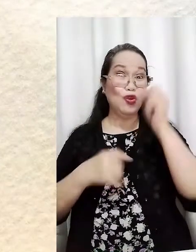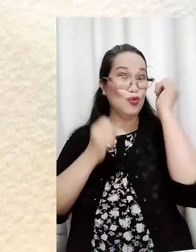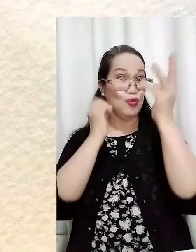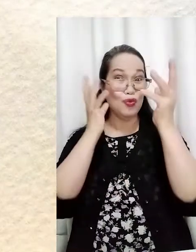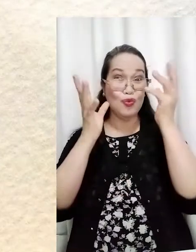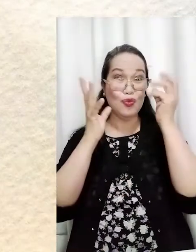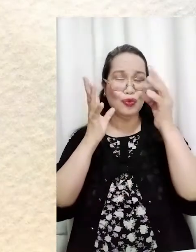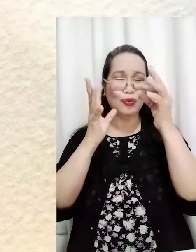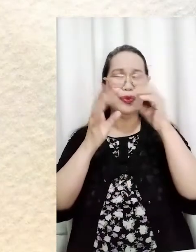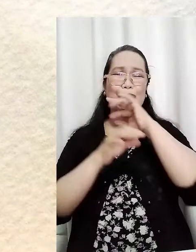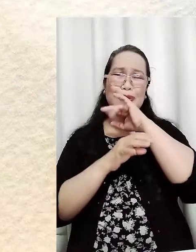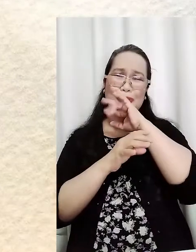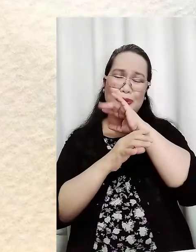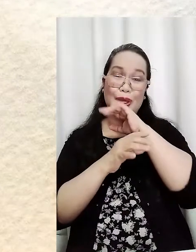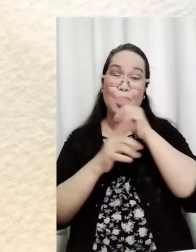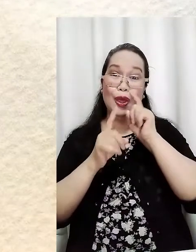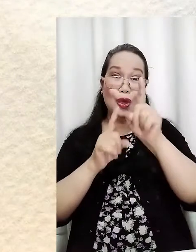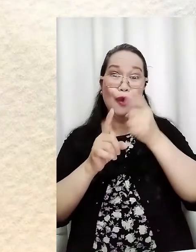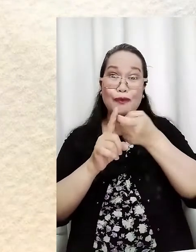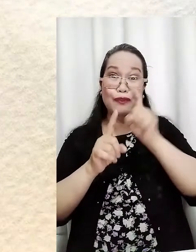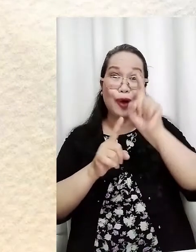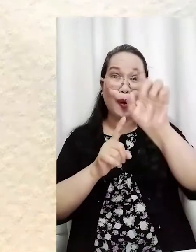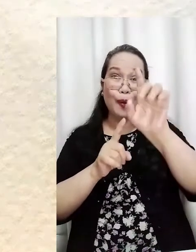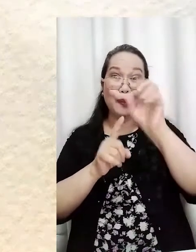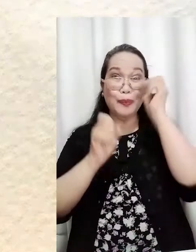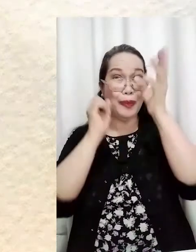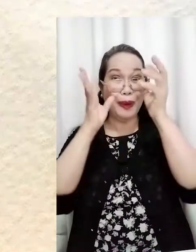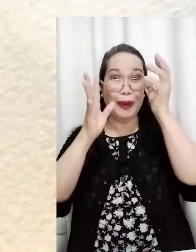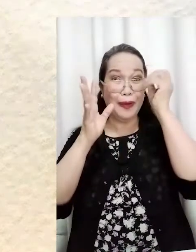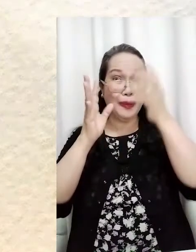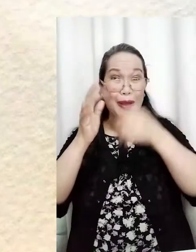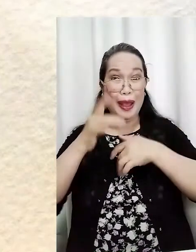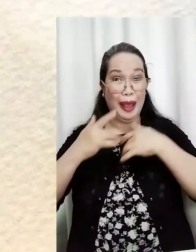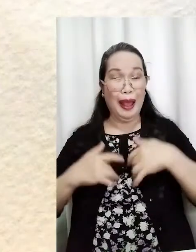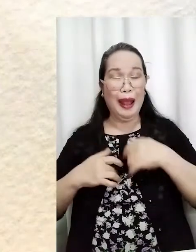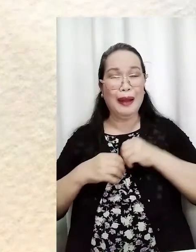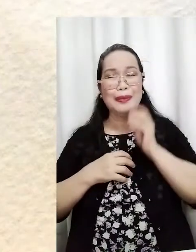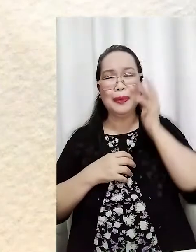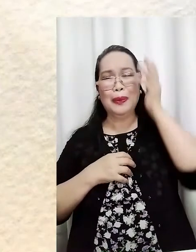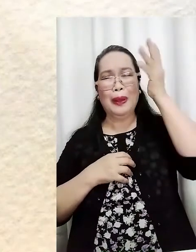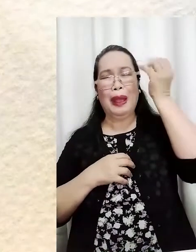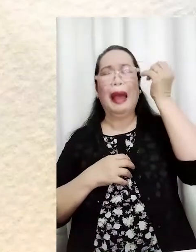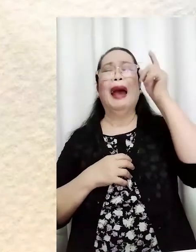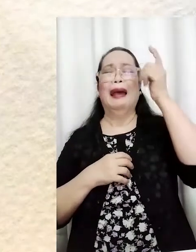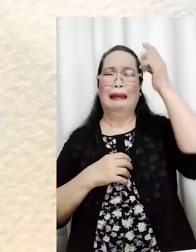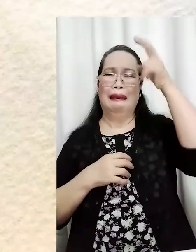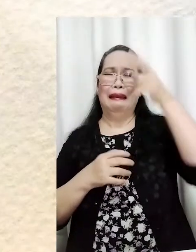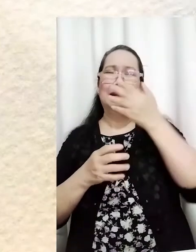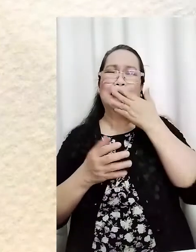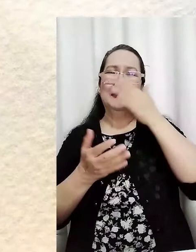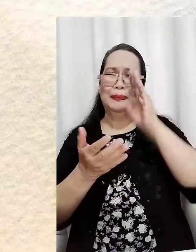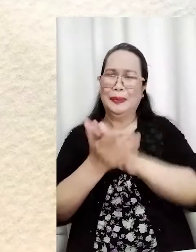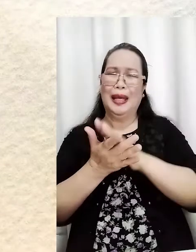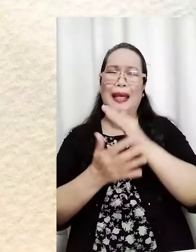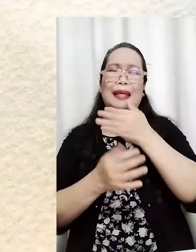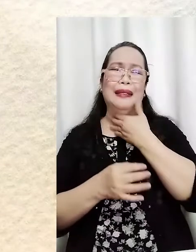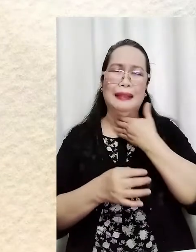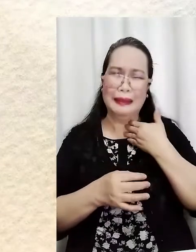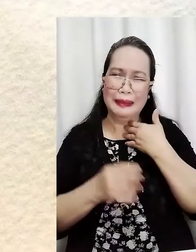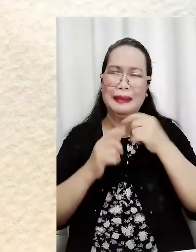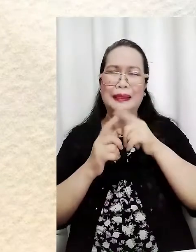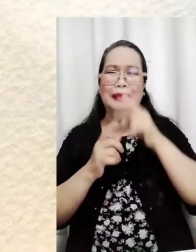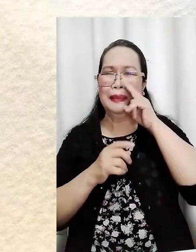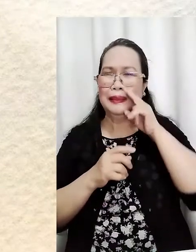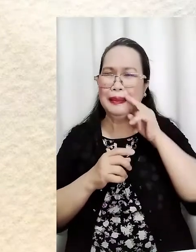the heart comes evil thoughts, murder, adultery, sexual immorality, theft, false